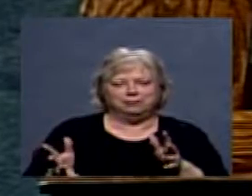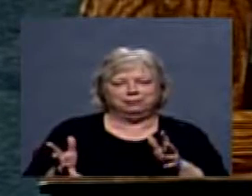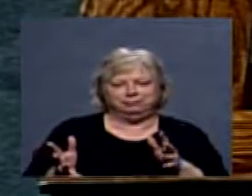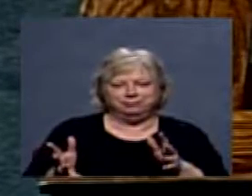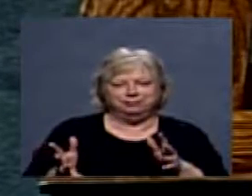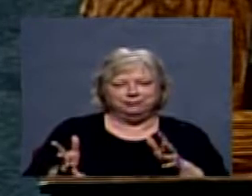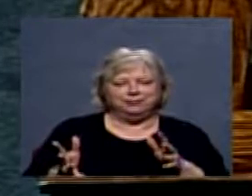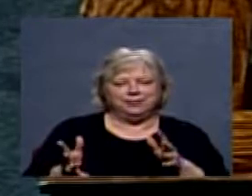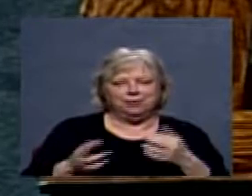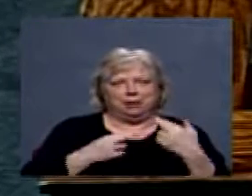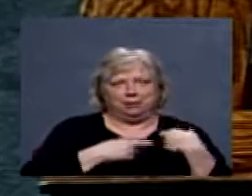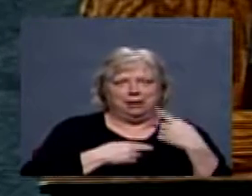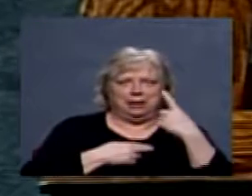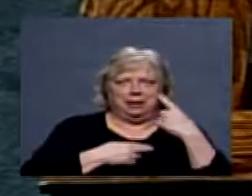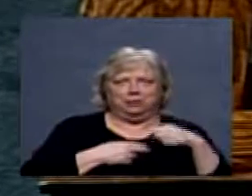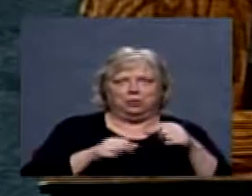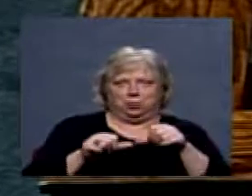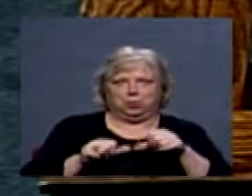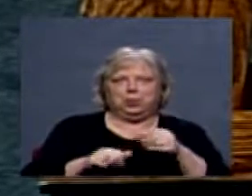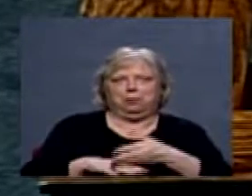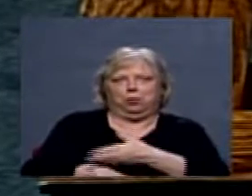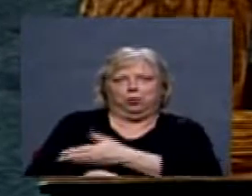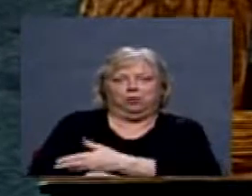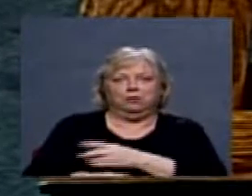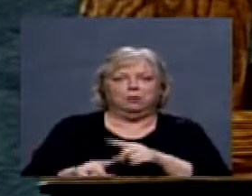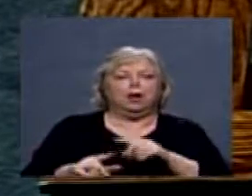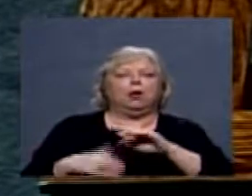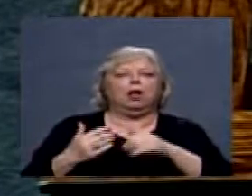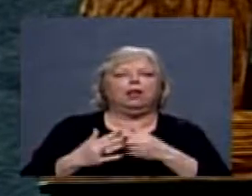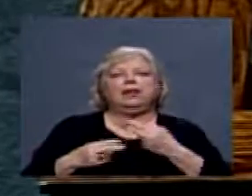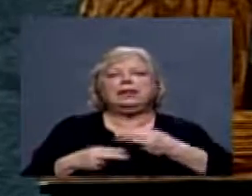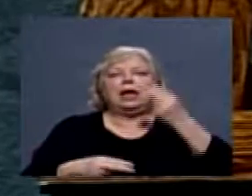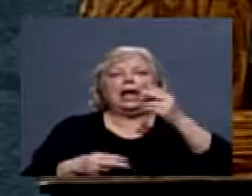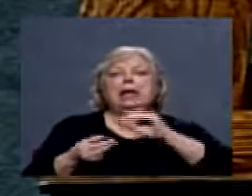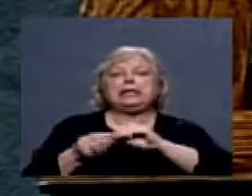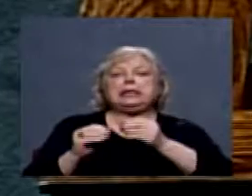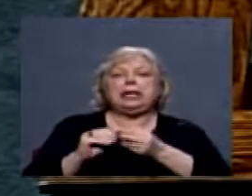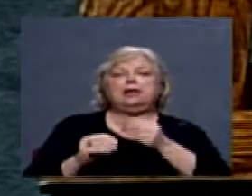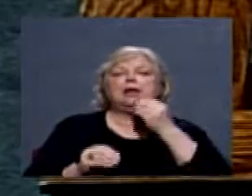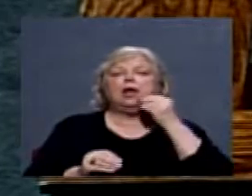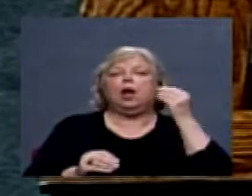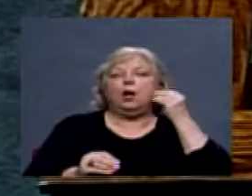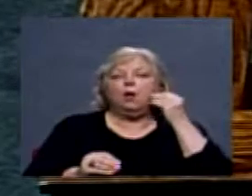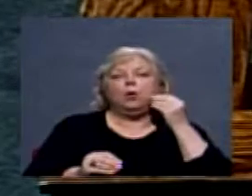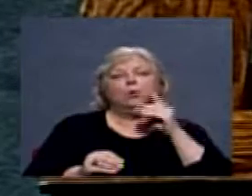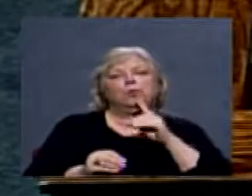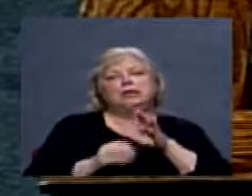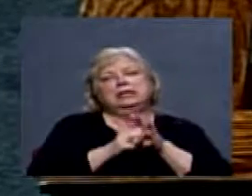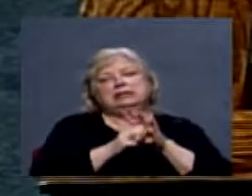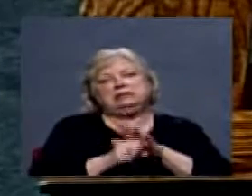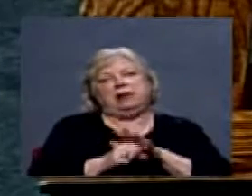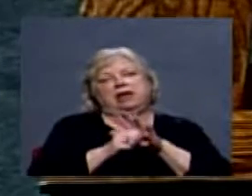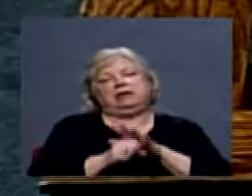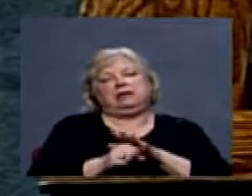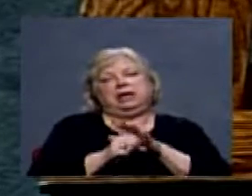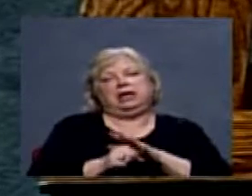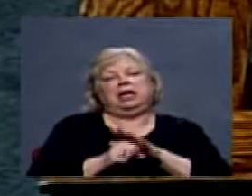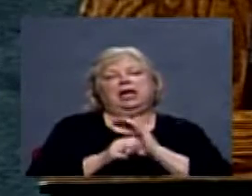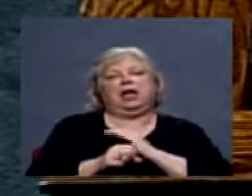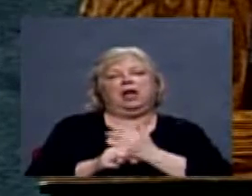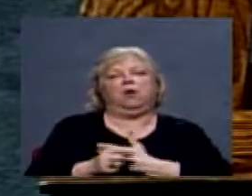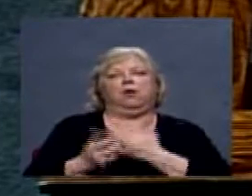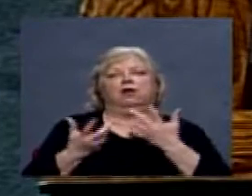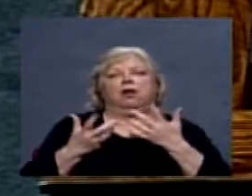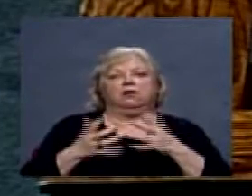area, but all of these higher density homes are adding strain on our already overdue to be maintained